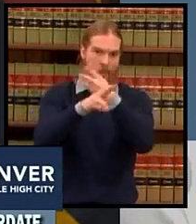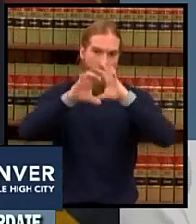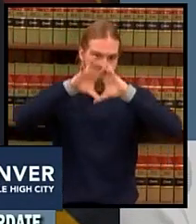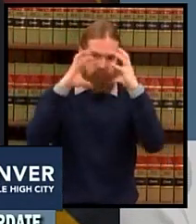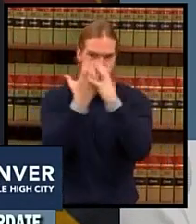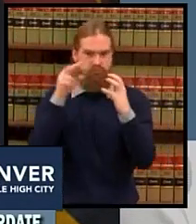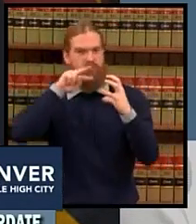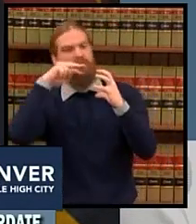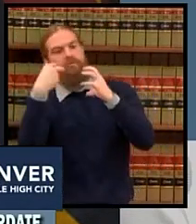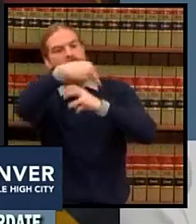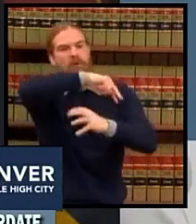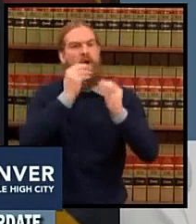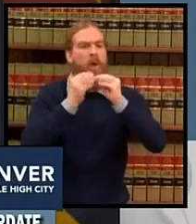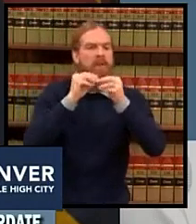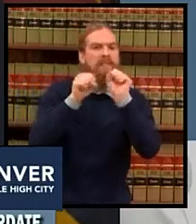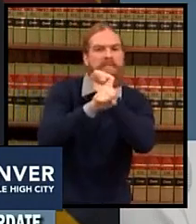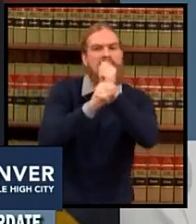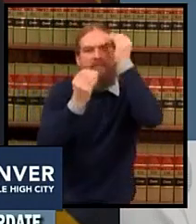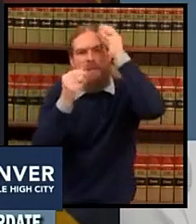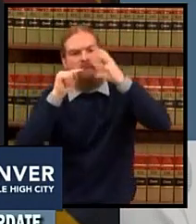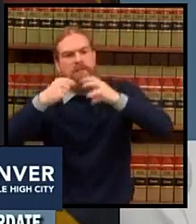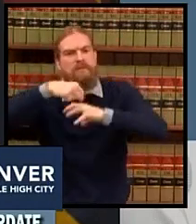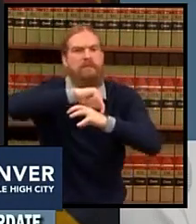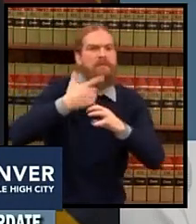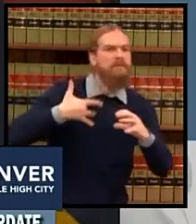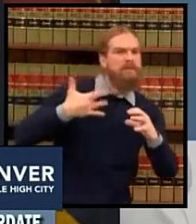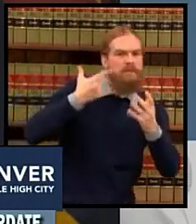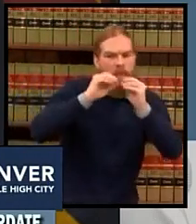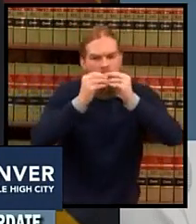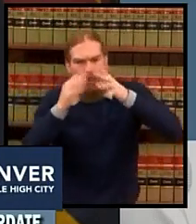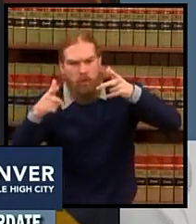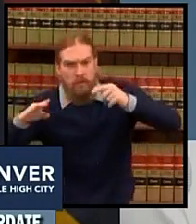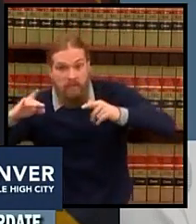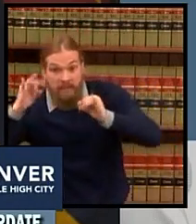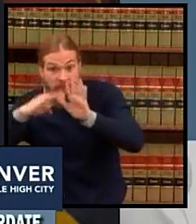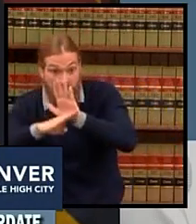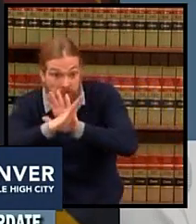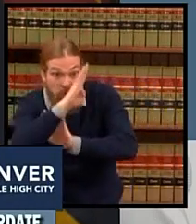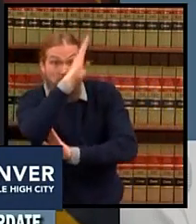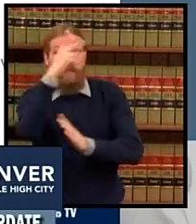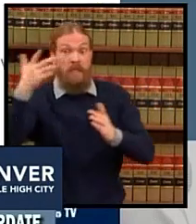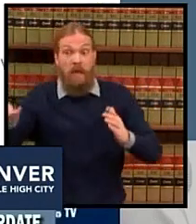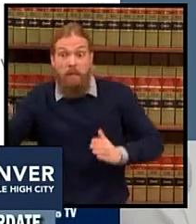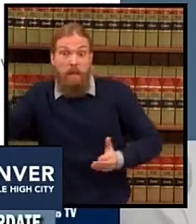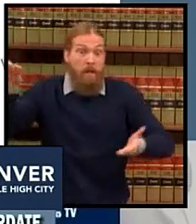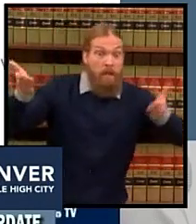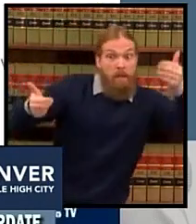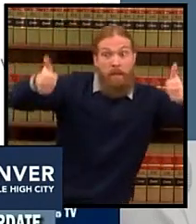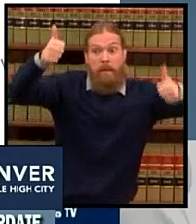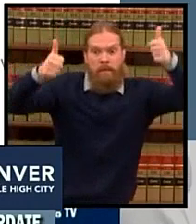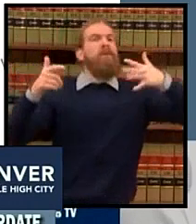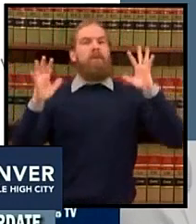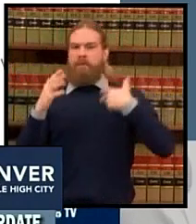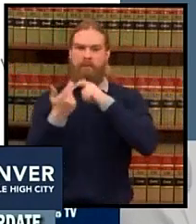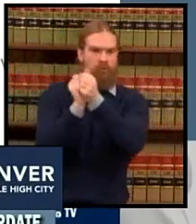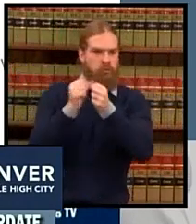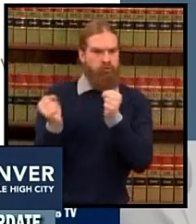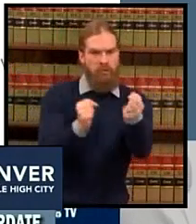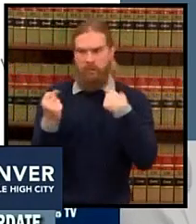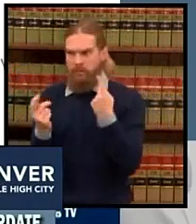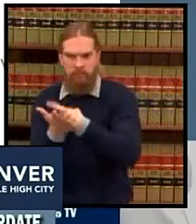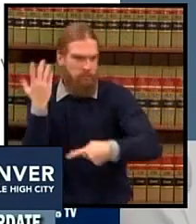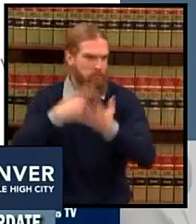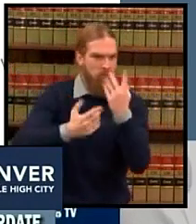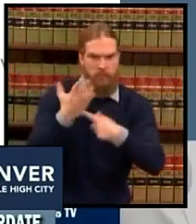go up, we're going to respond quickly. Next slide, please. You can see here in Denver, we are in yellow. We still have a number